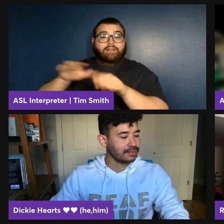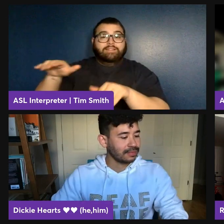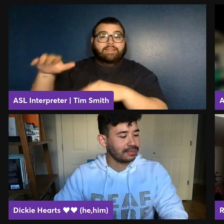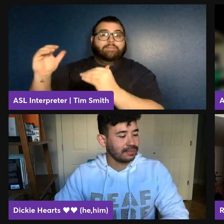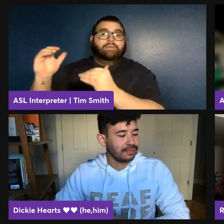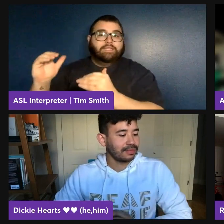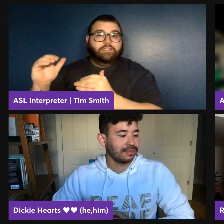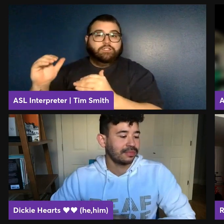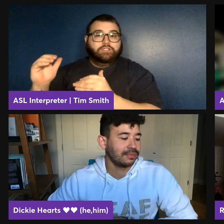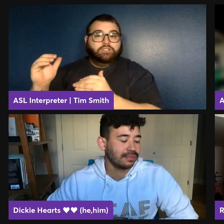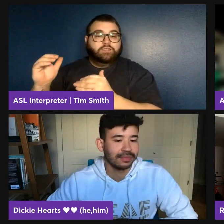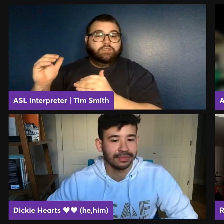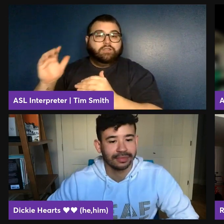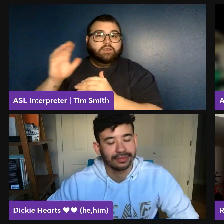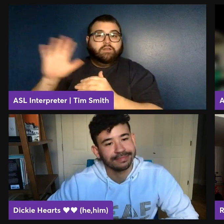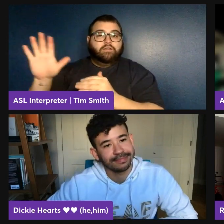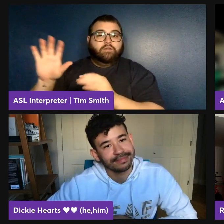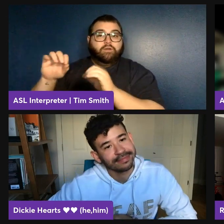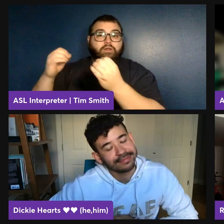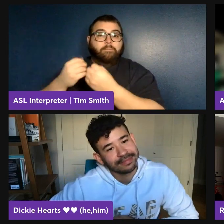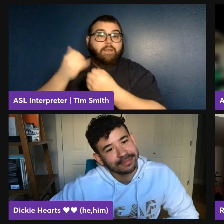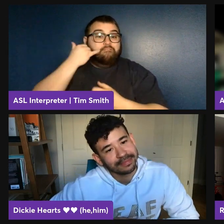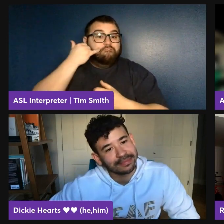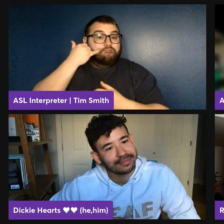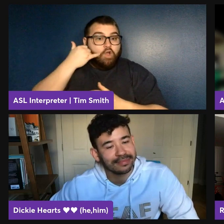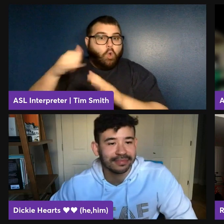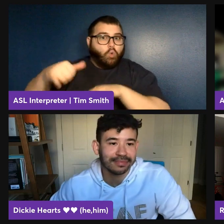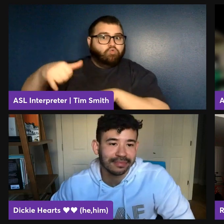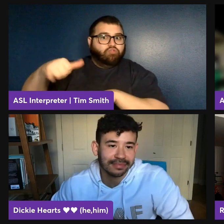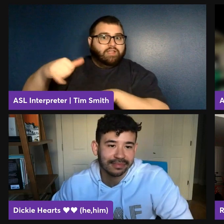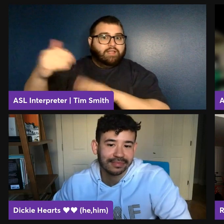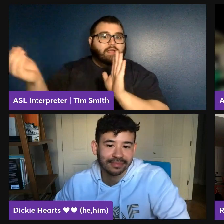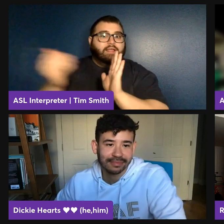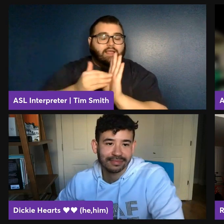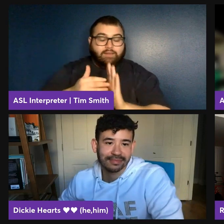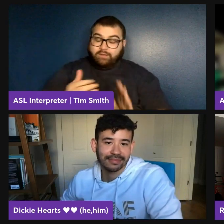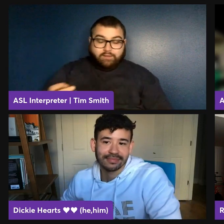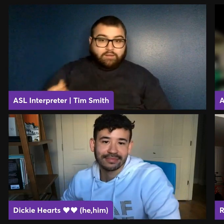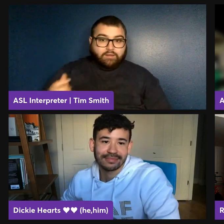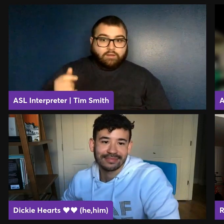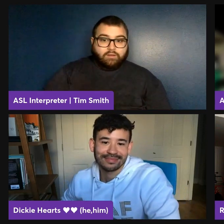organizations like TDF can do. There's my phone again.